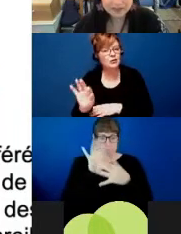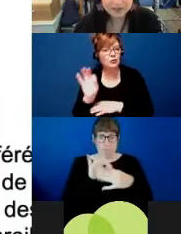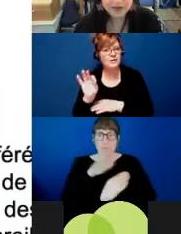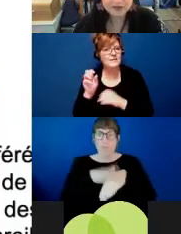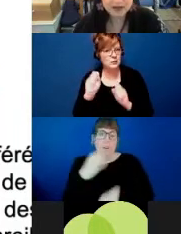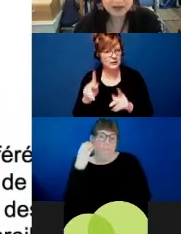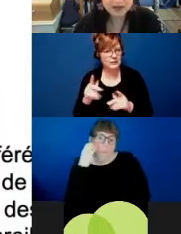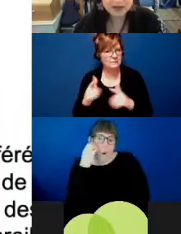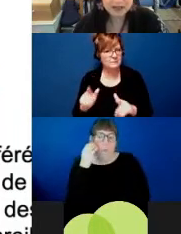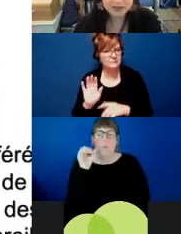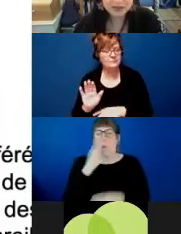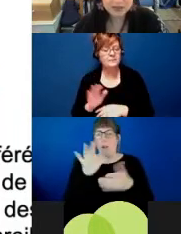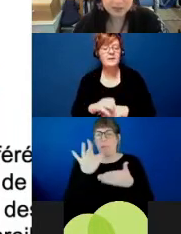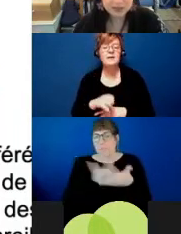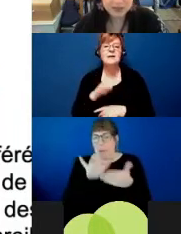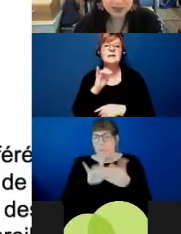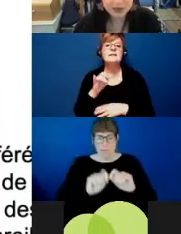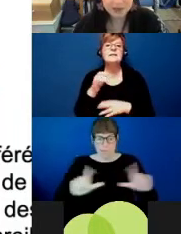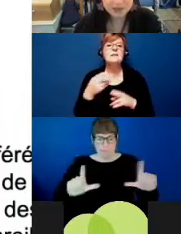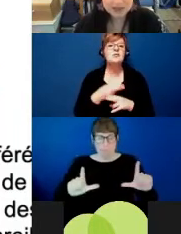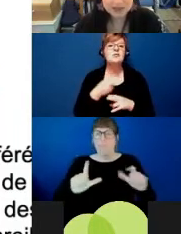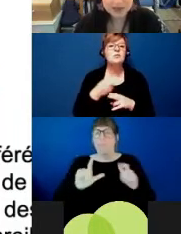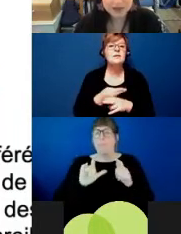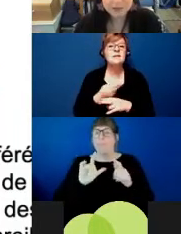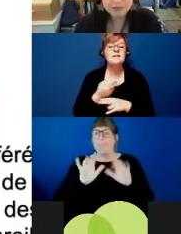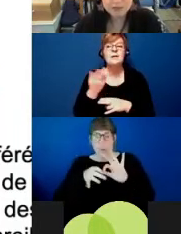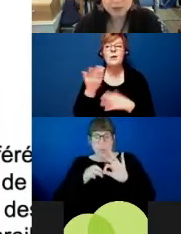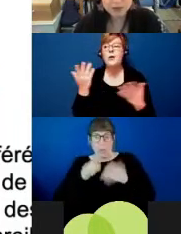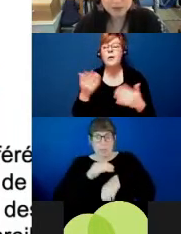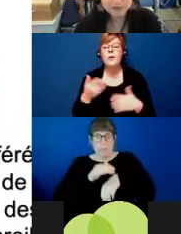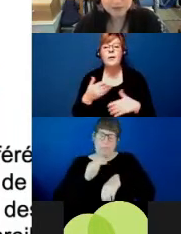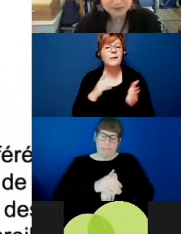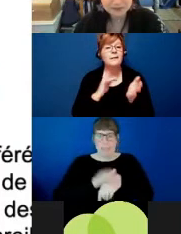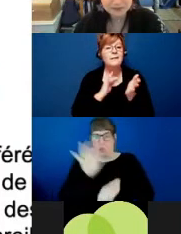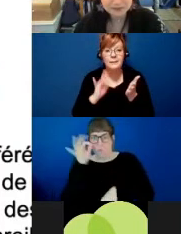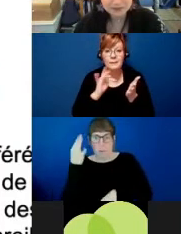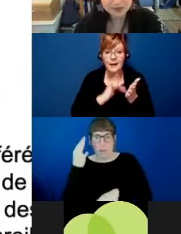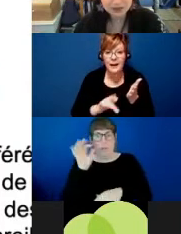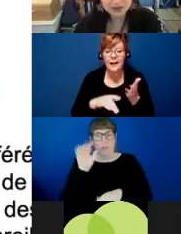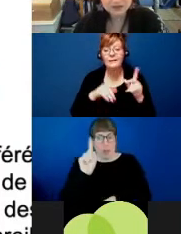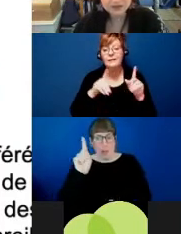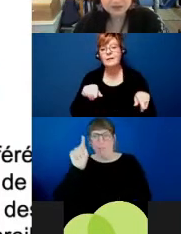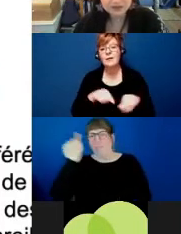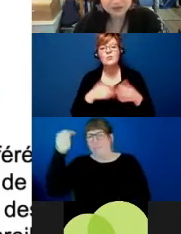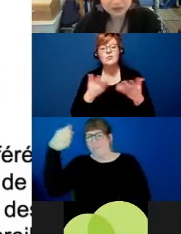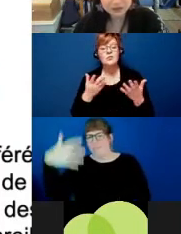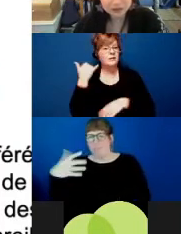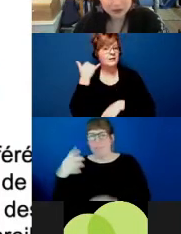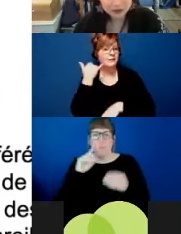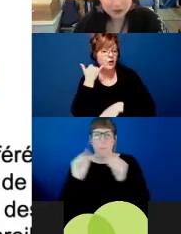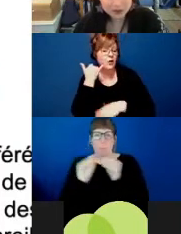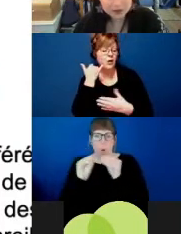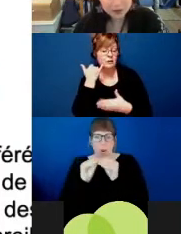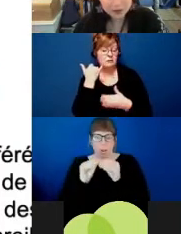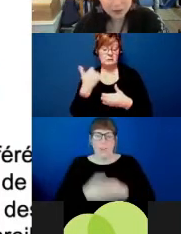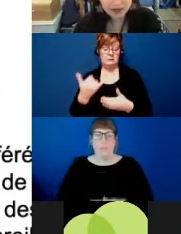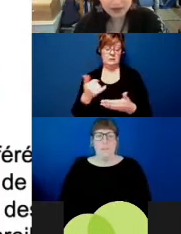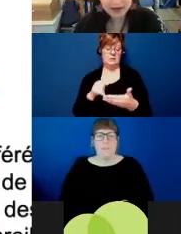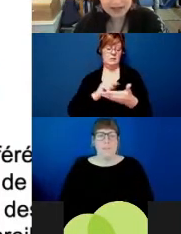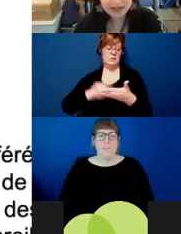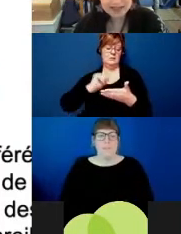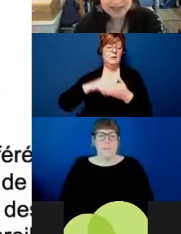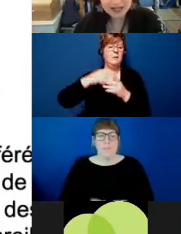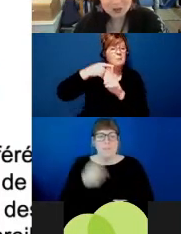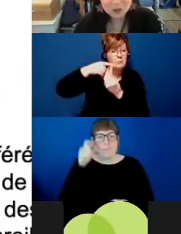tablet, you can find language interpretation options under More. For those who